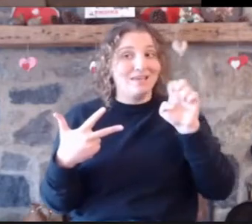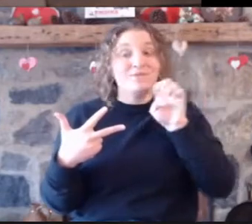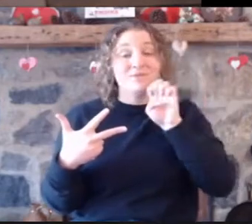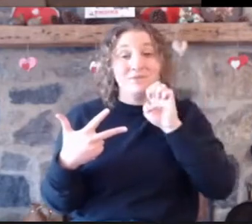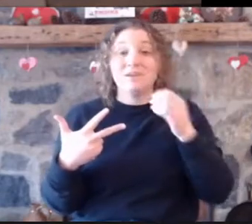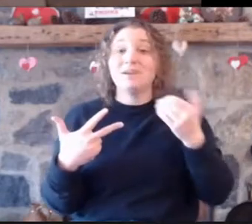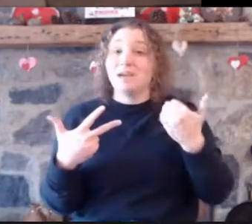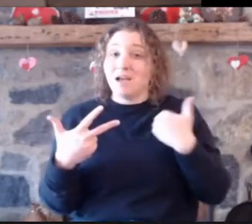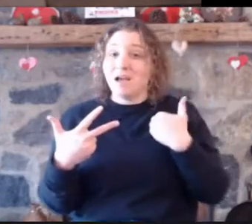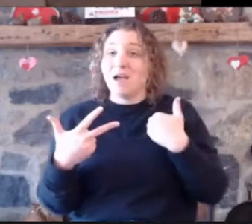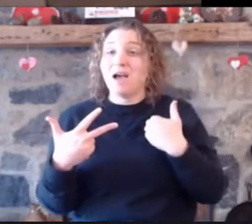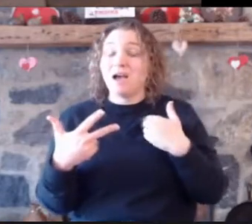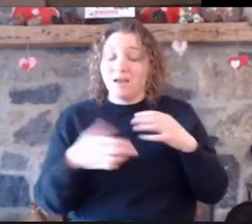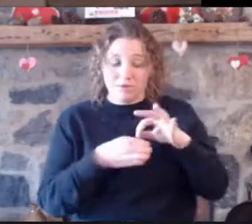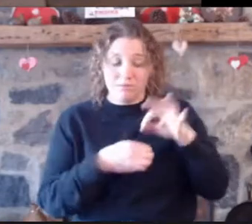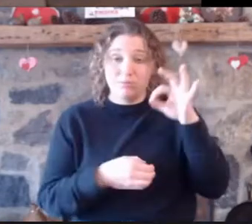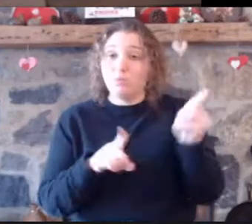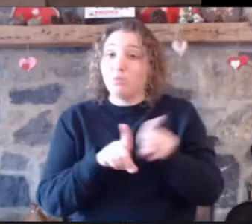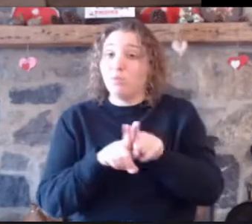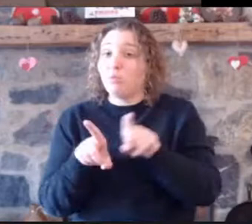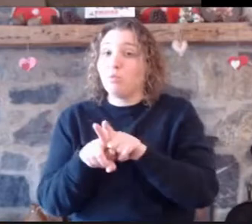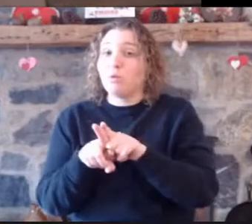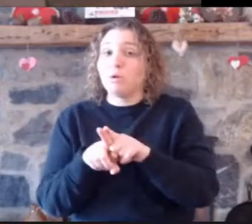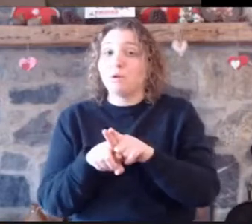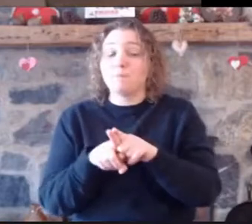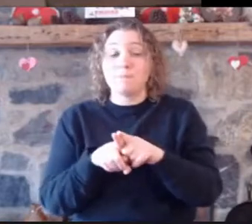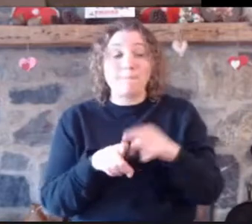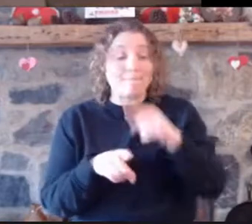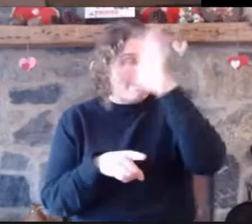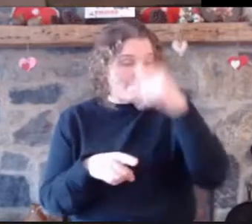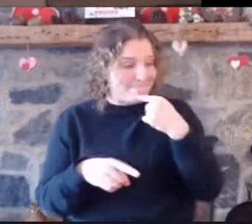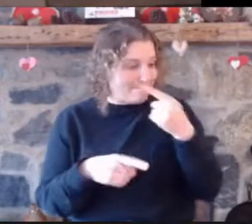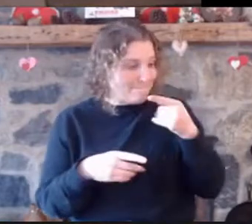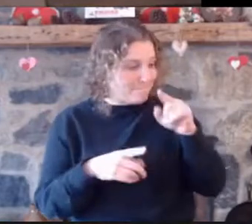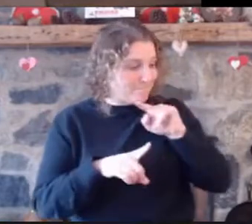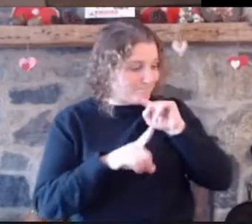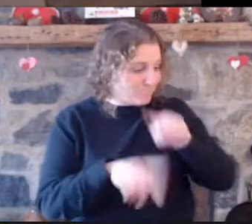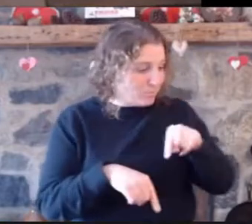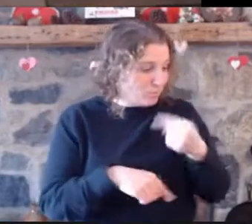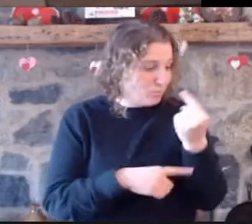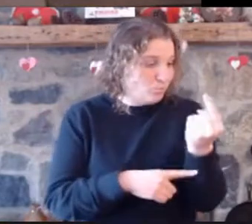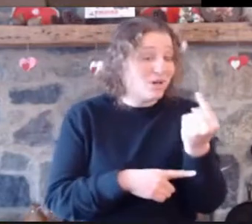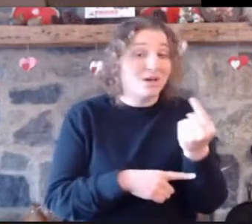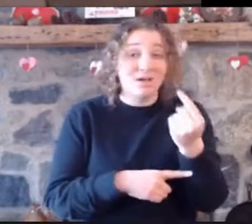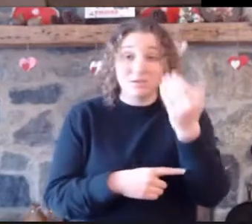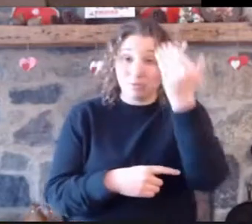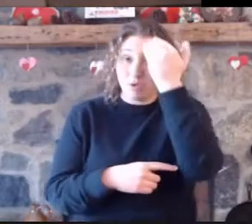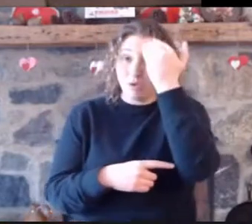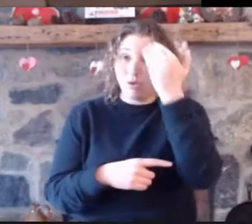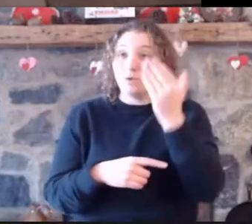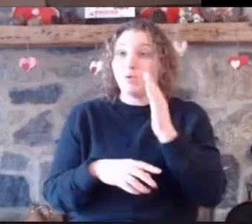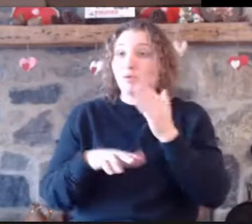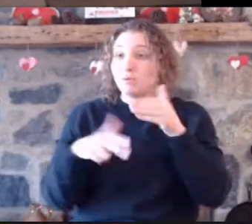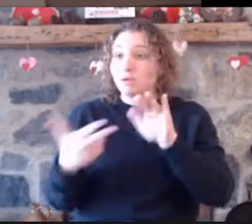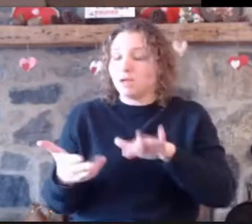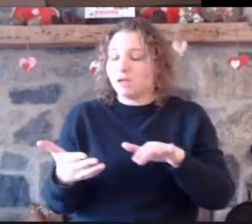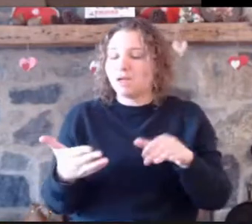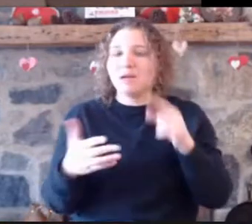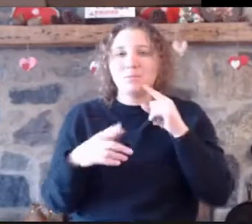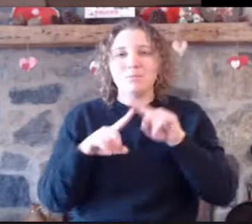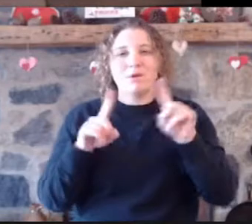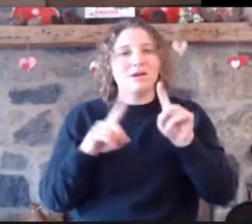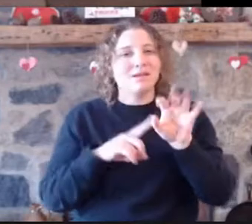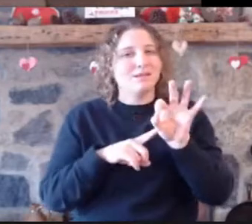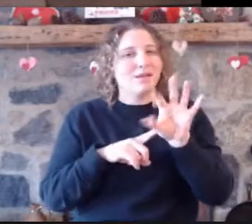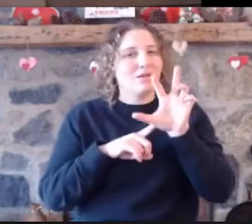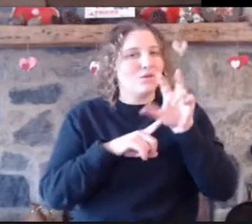they disobeyed one commandment, the Lord said to him, the day that you eat of the tree of the knowledge of good and evil, you will surely die. Yet Adam continues 930